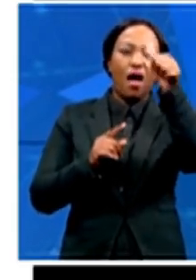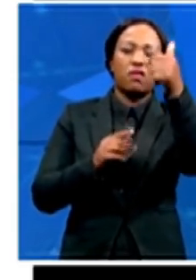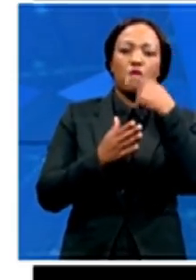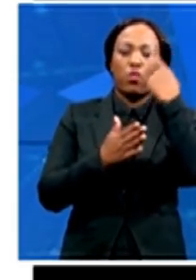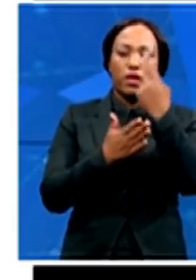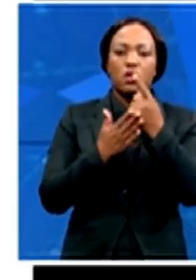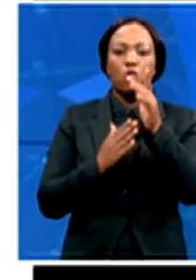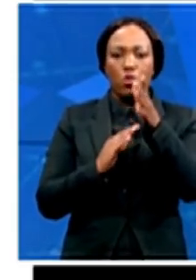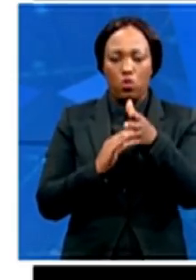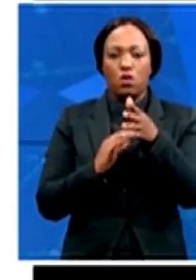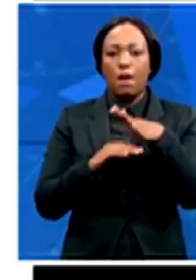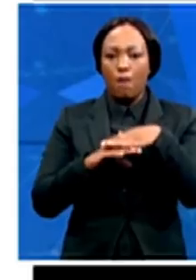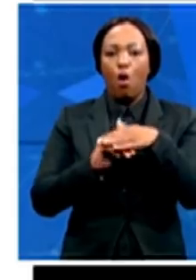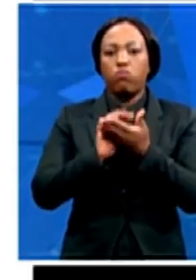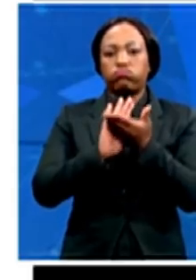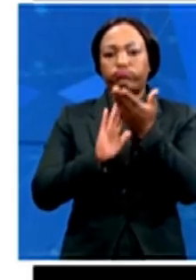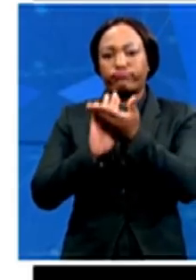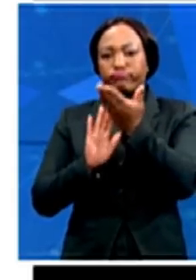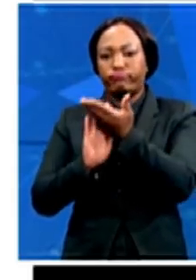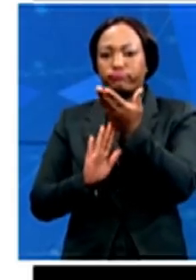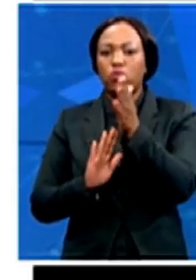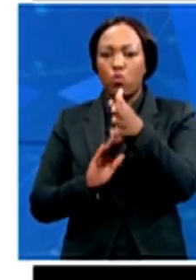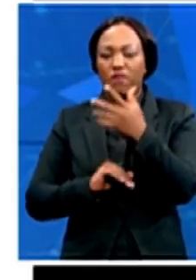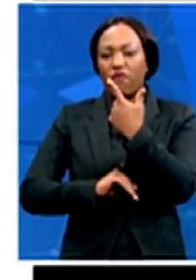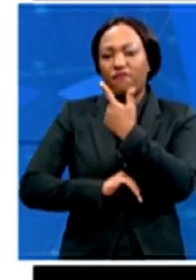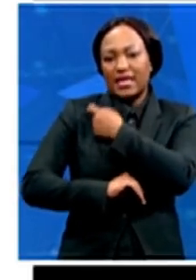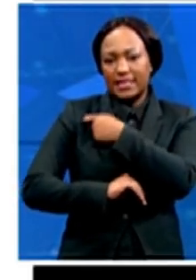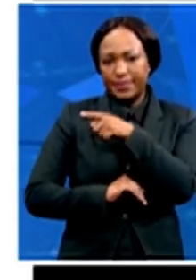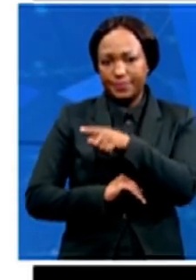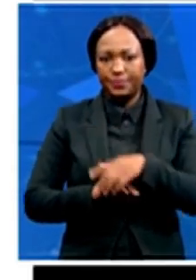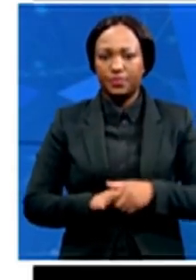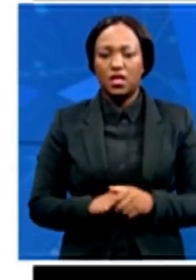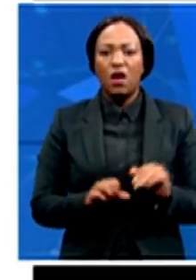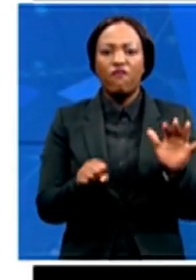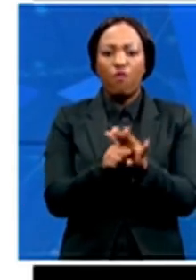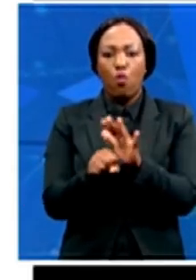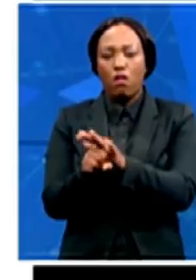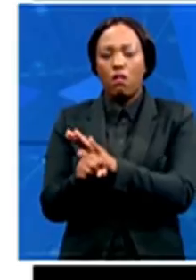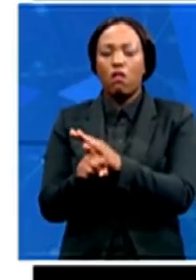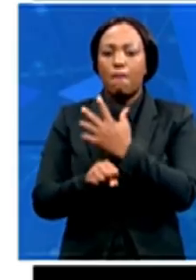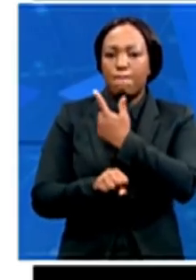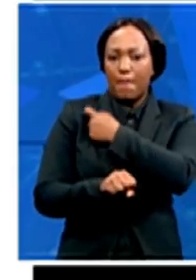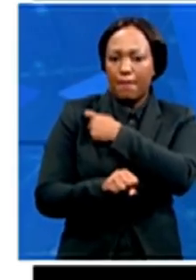increase of our vaccination. Fully vaccinated, we now have almost